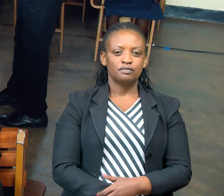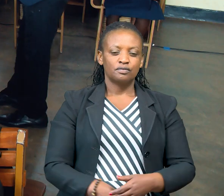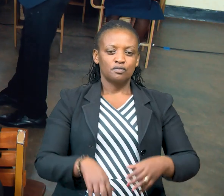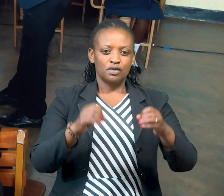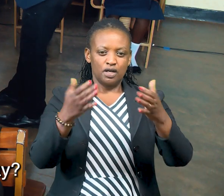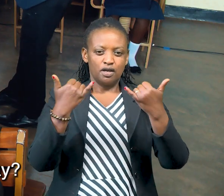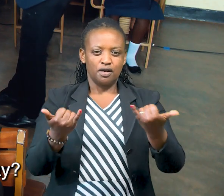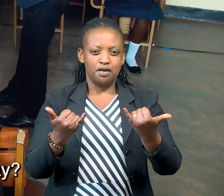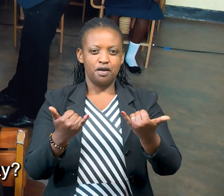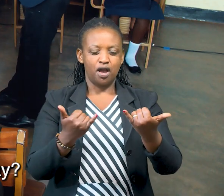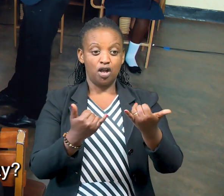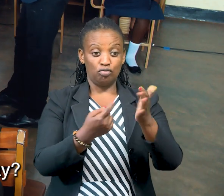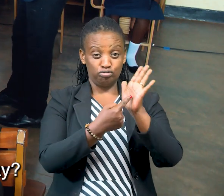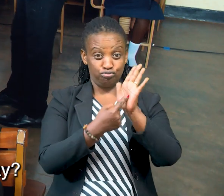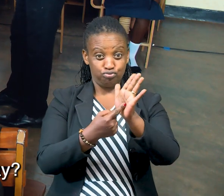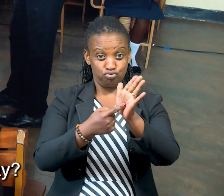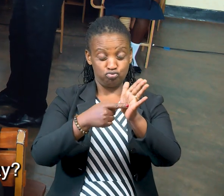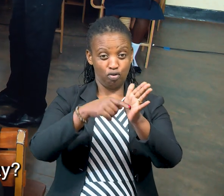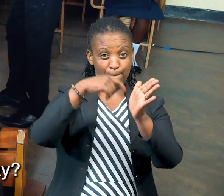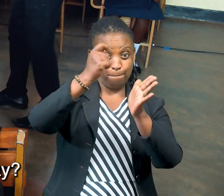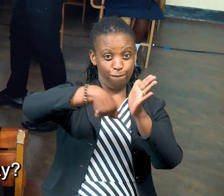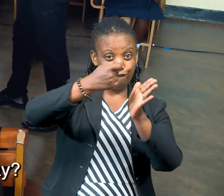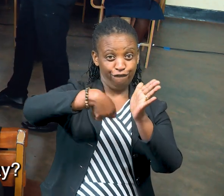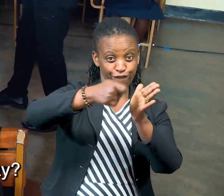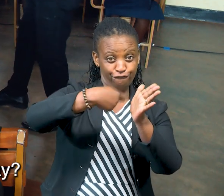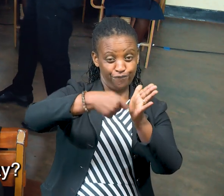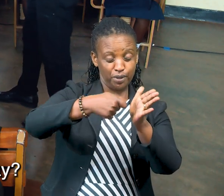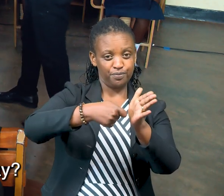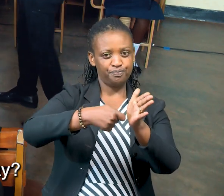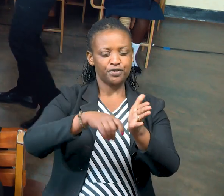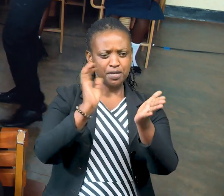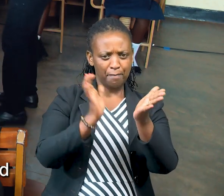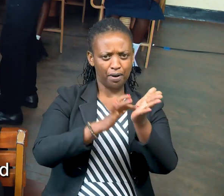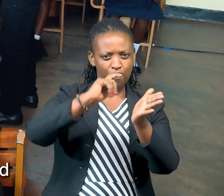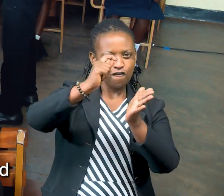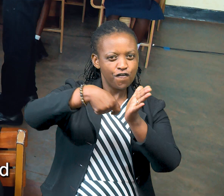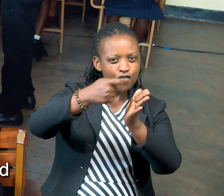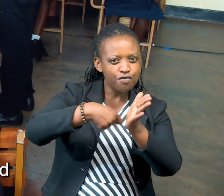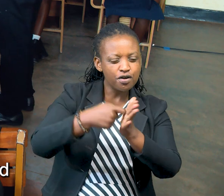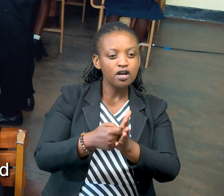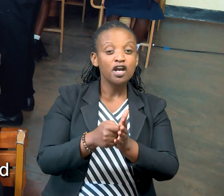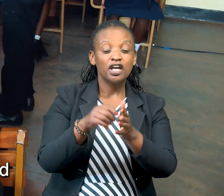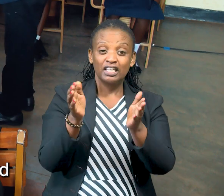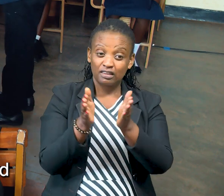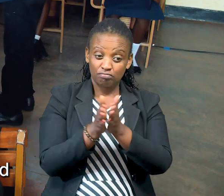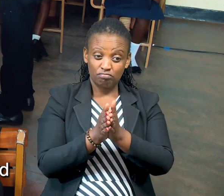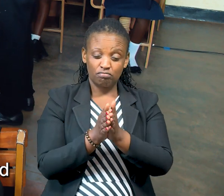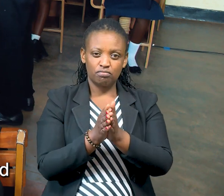classroom. I'm going to play for you a video, okay? I'm going to play for you a